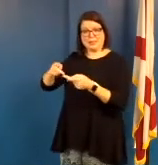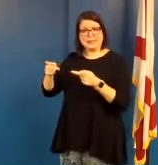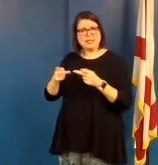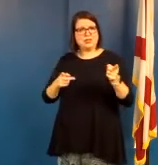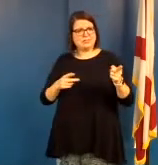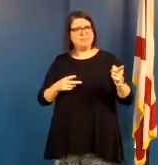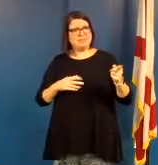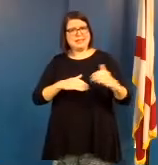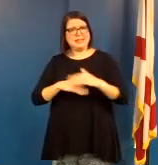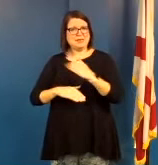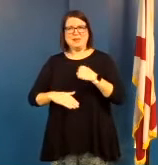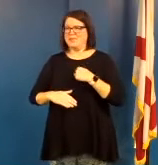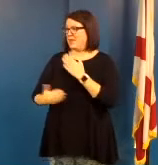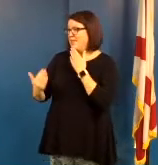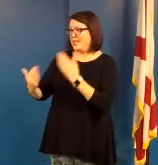job.